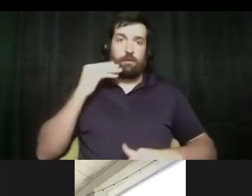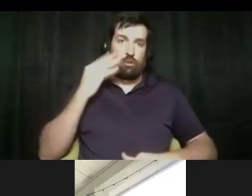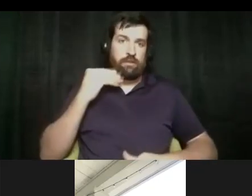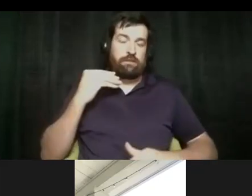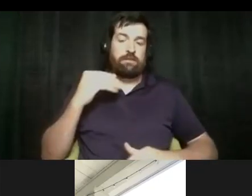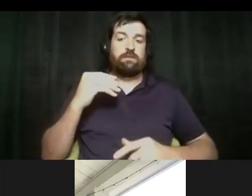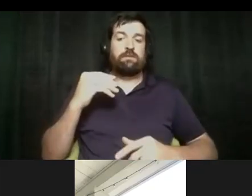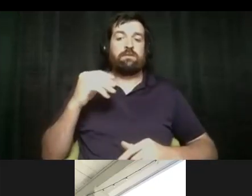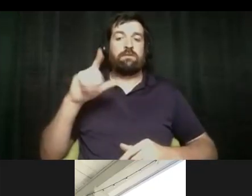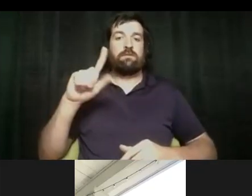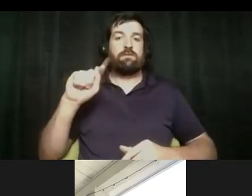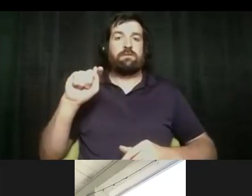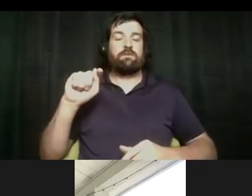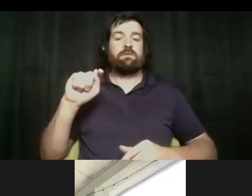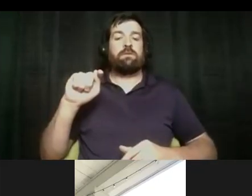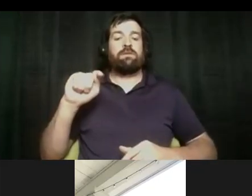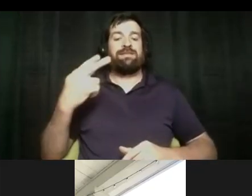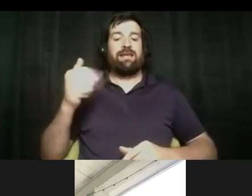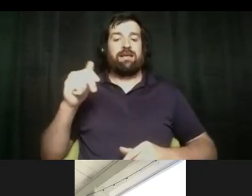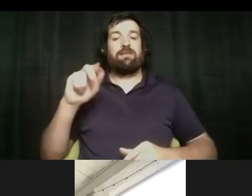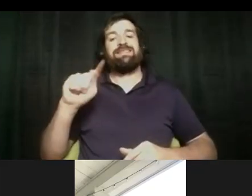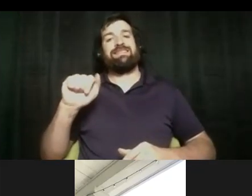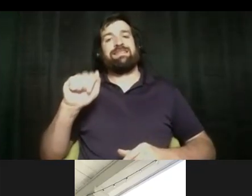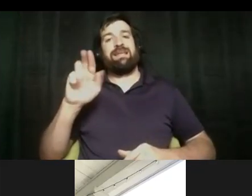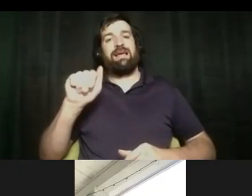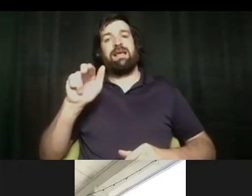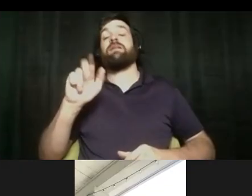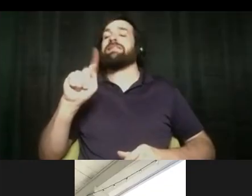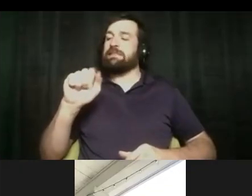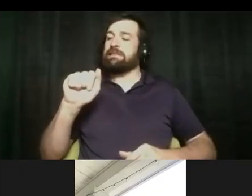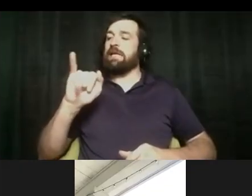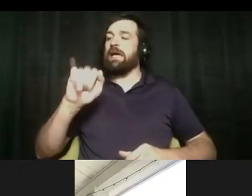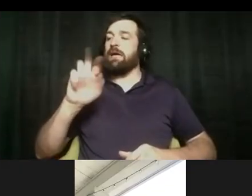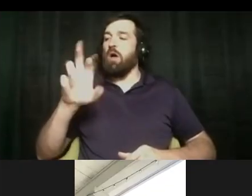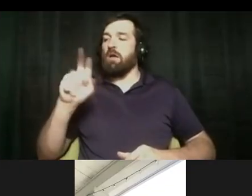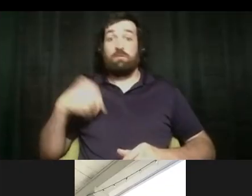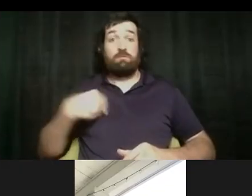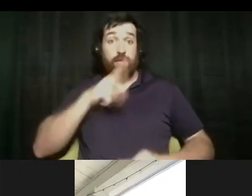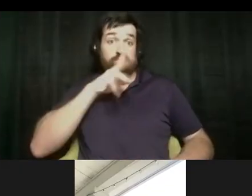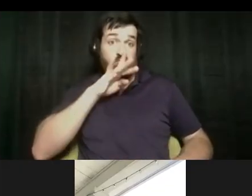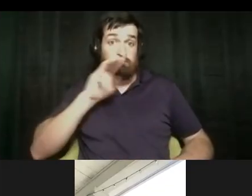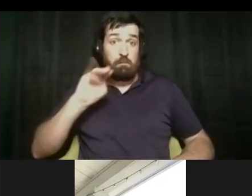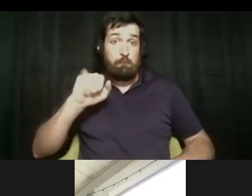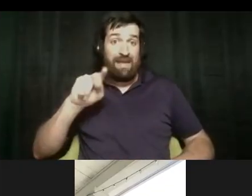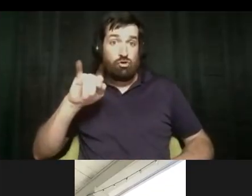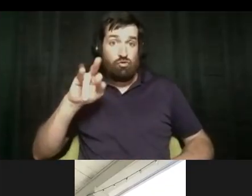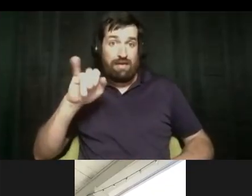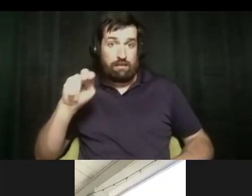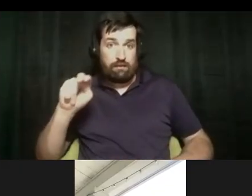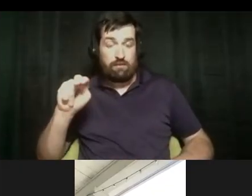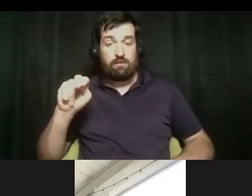in Taiwan. I speak Mandarin, and Cool. my interaction with Taiwanese is they